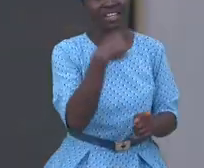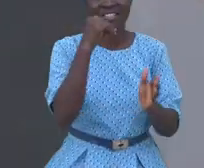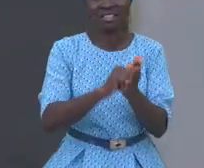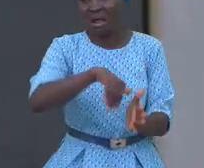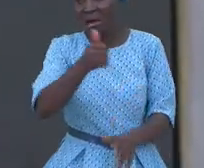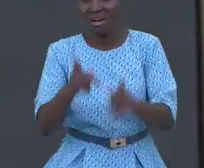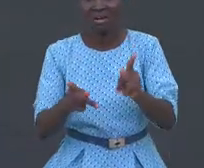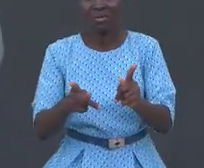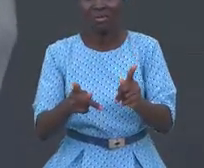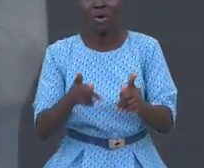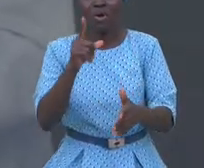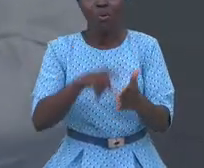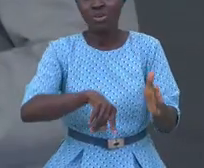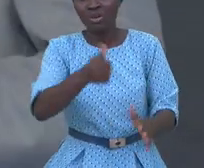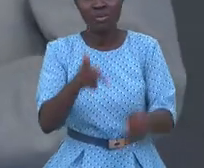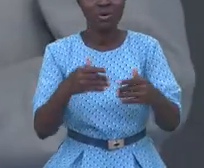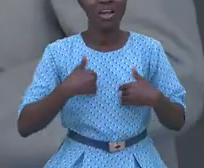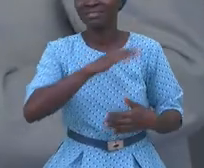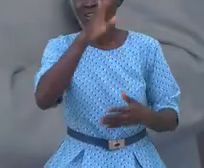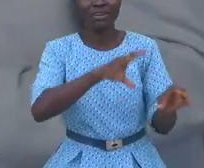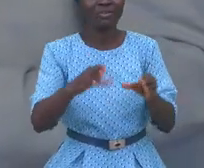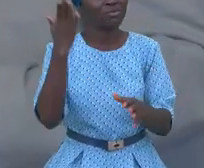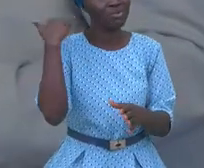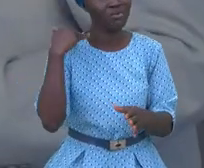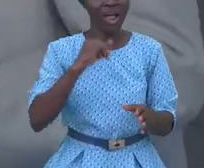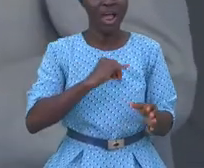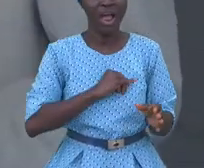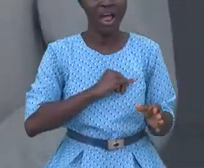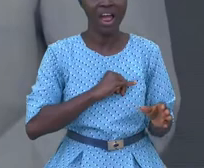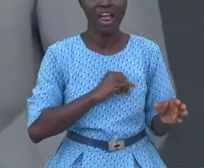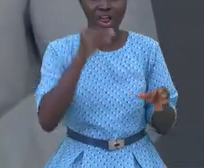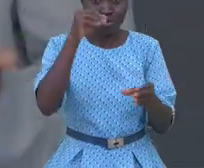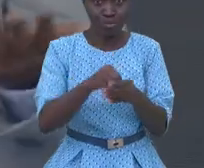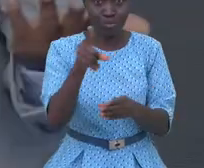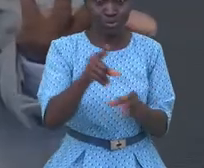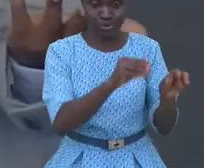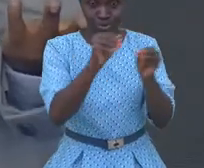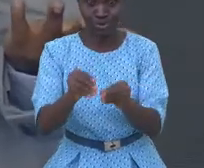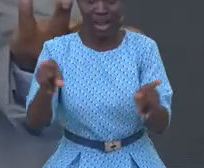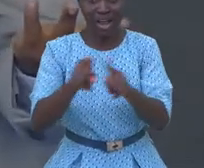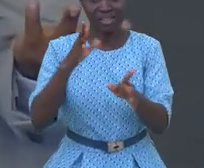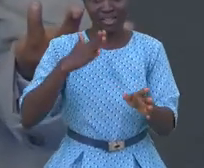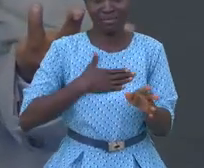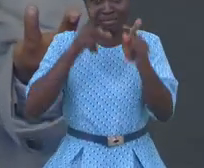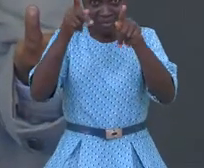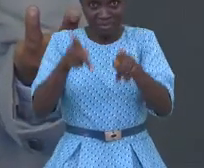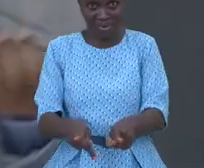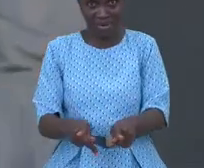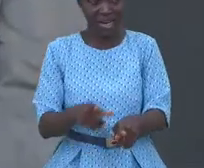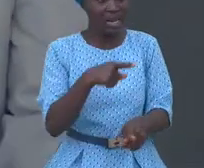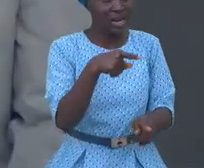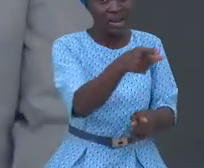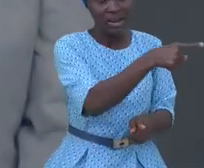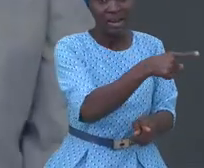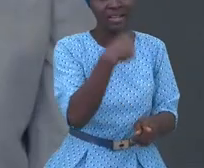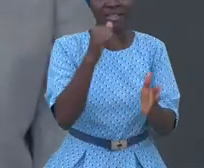never done before. I put you forth as my candidate. I said, they said nobody has done it